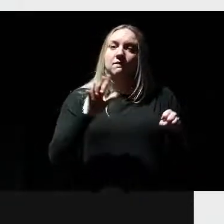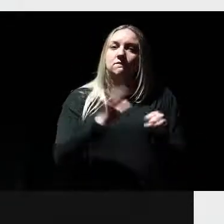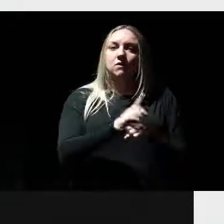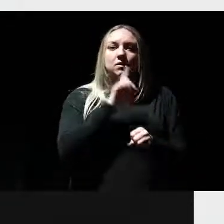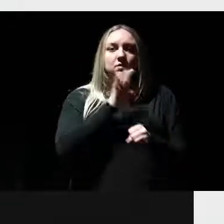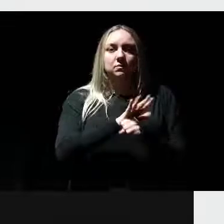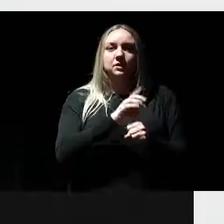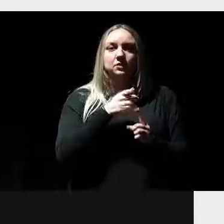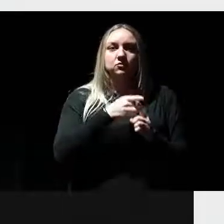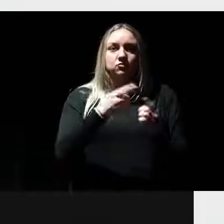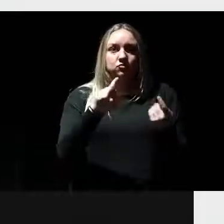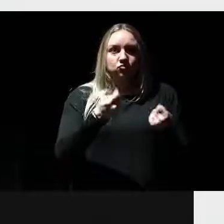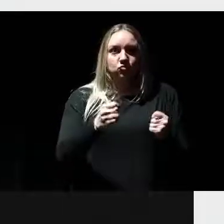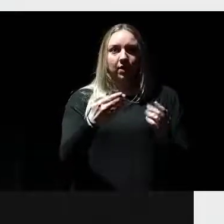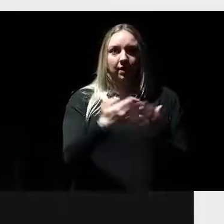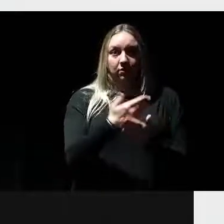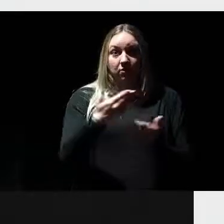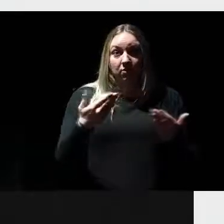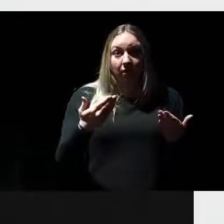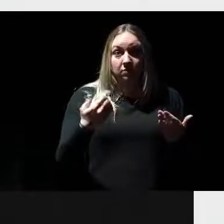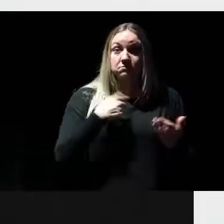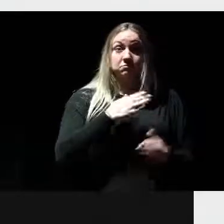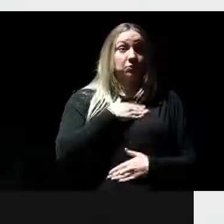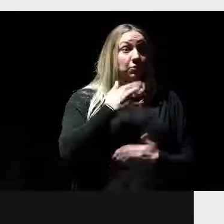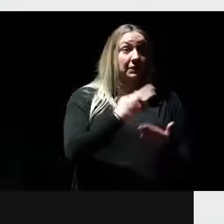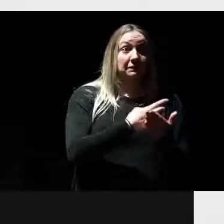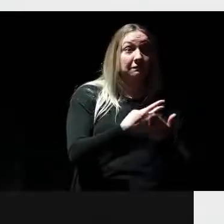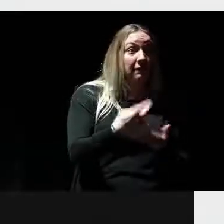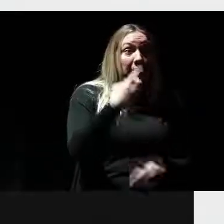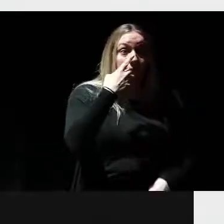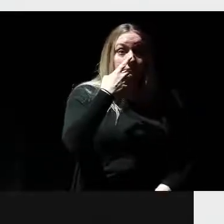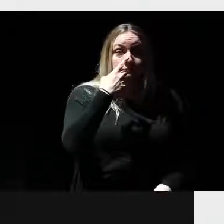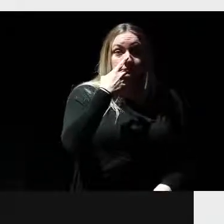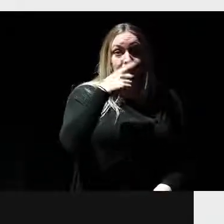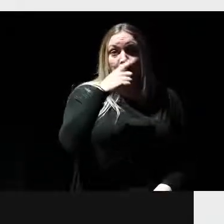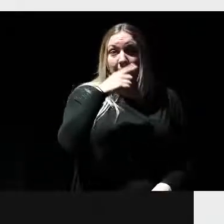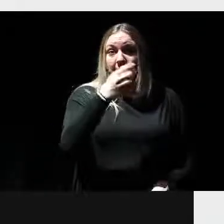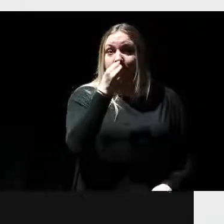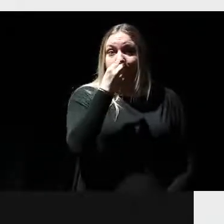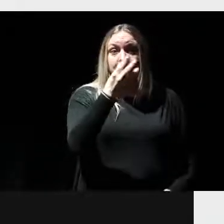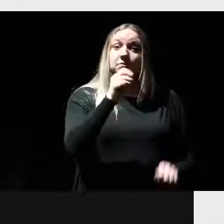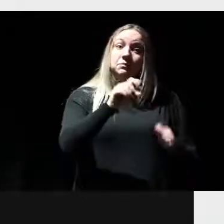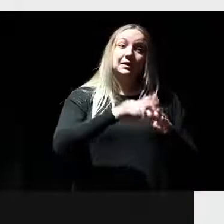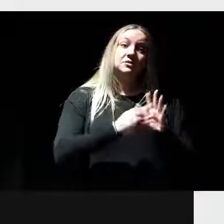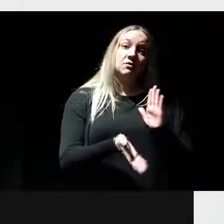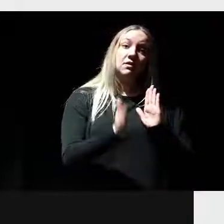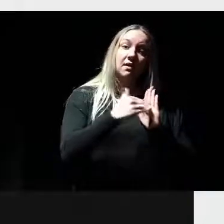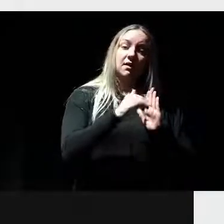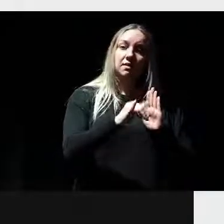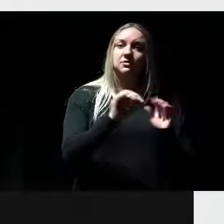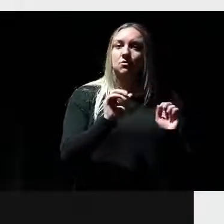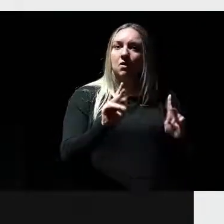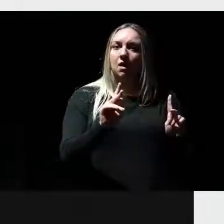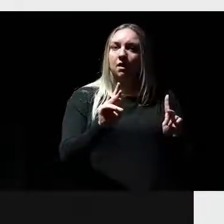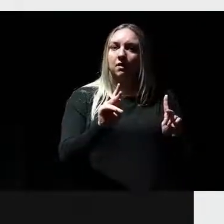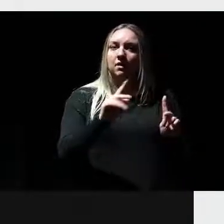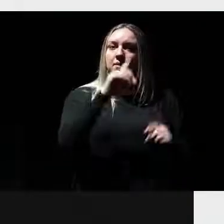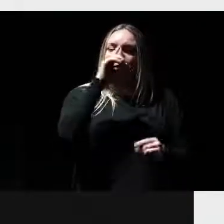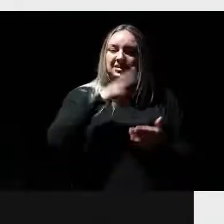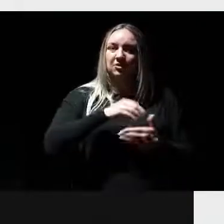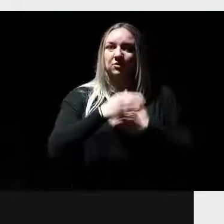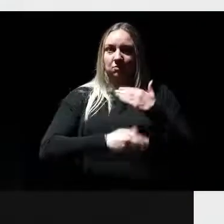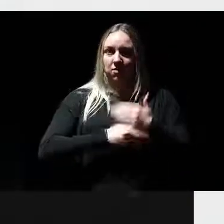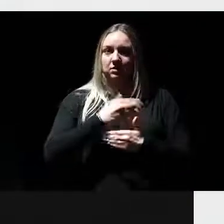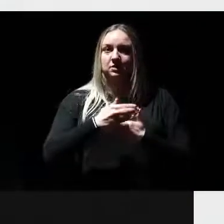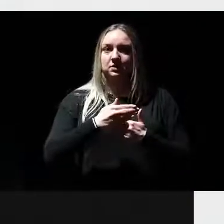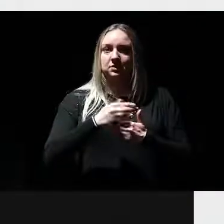things, being willing to fail, starting again, and continuing that process until you